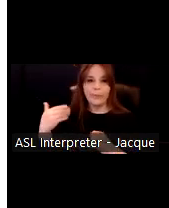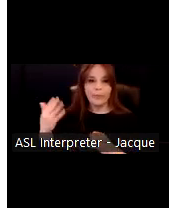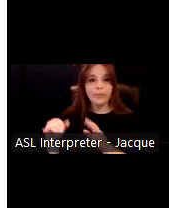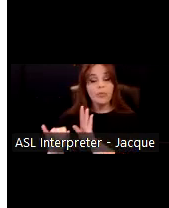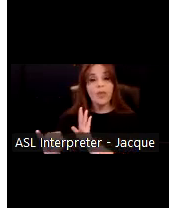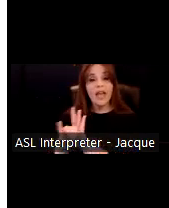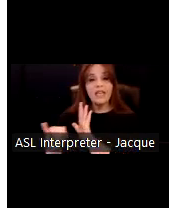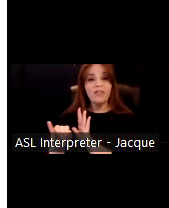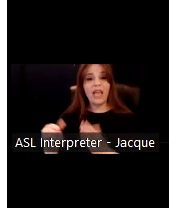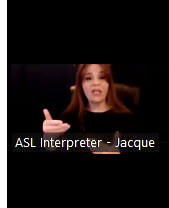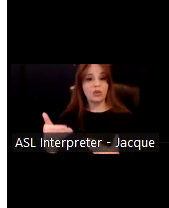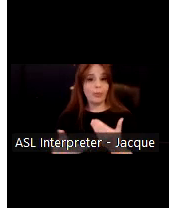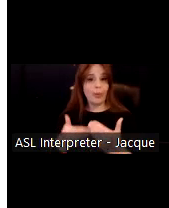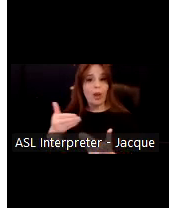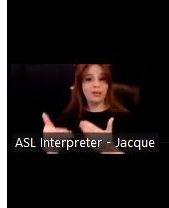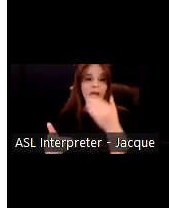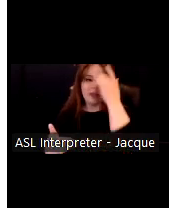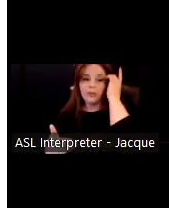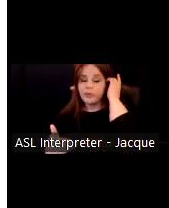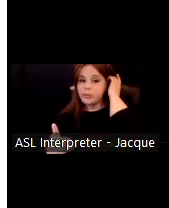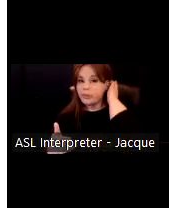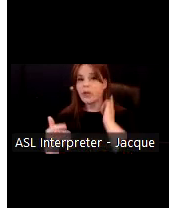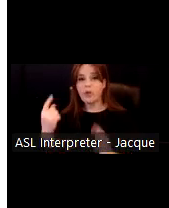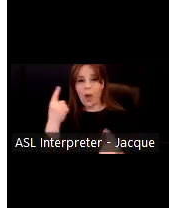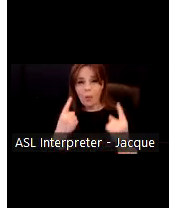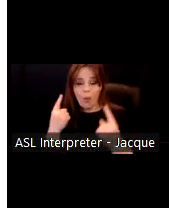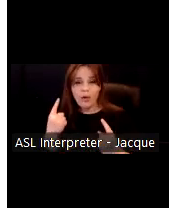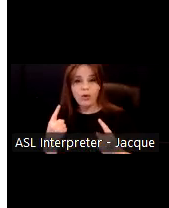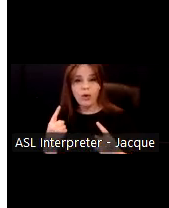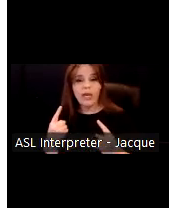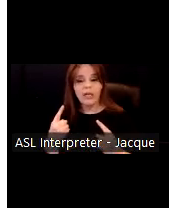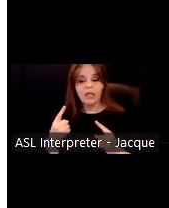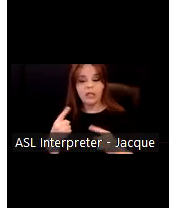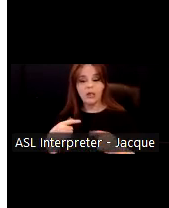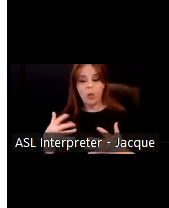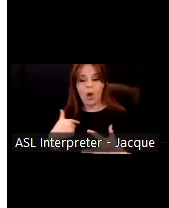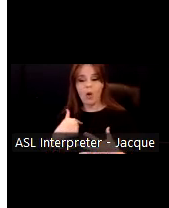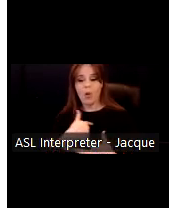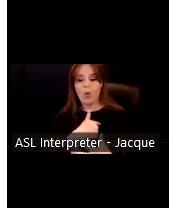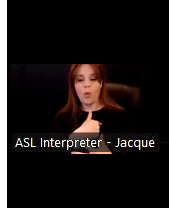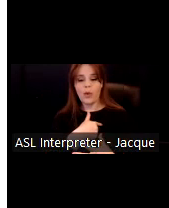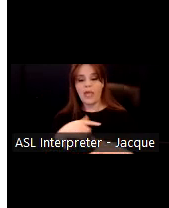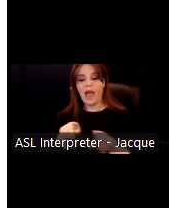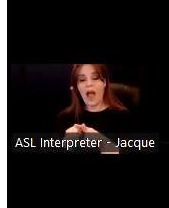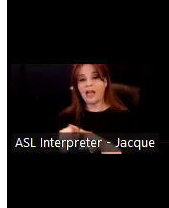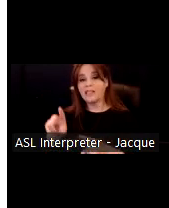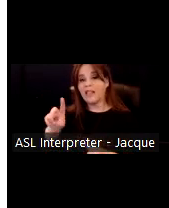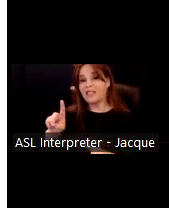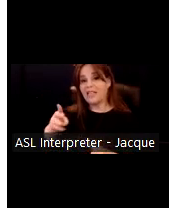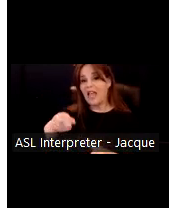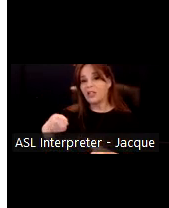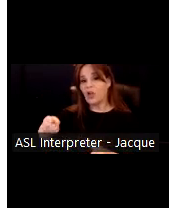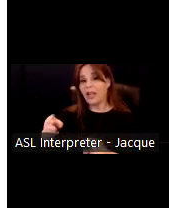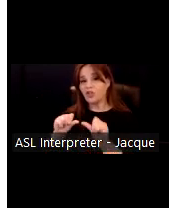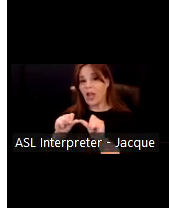identification process. And so I'm wondering, thinking about when we as the DHH agency gets